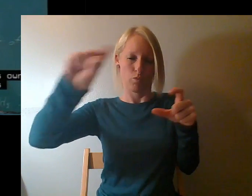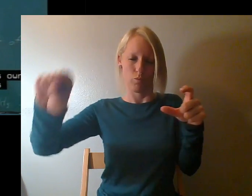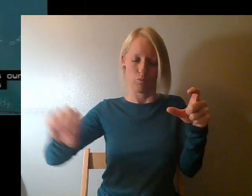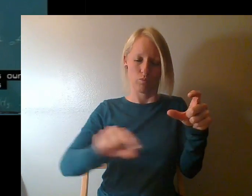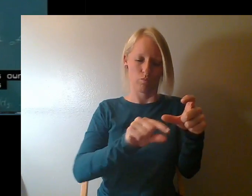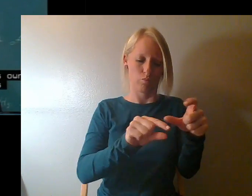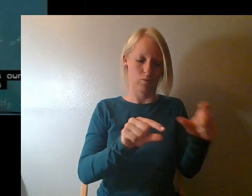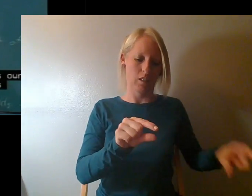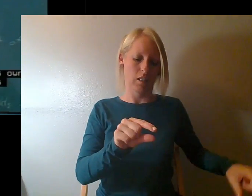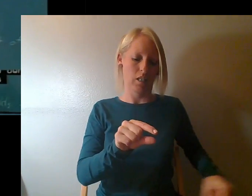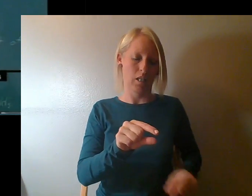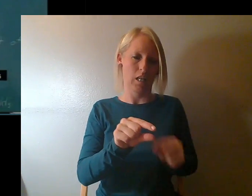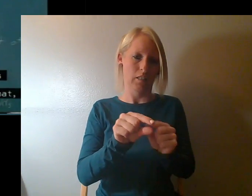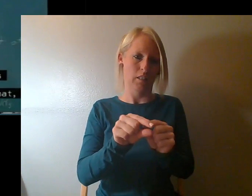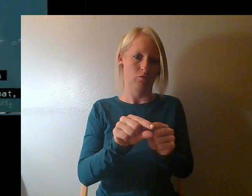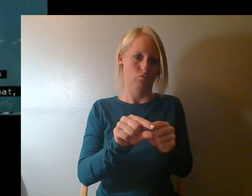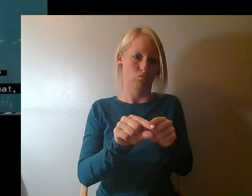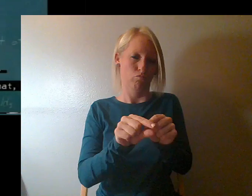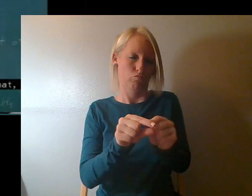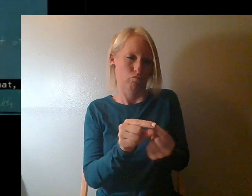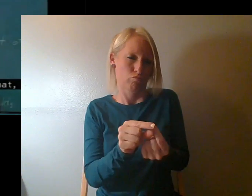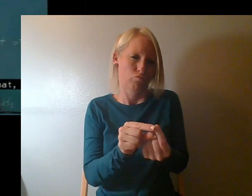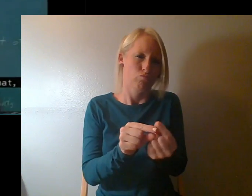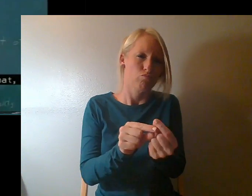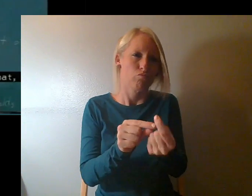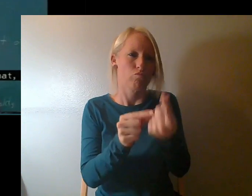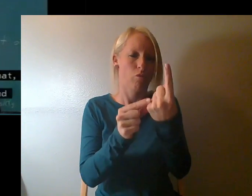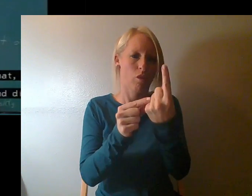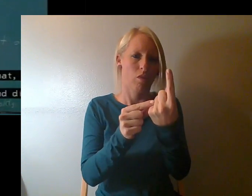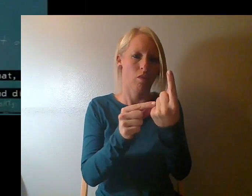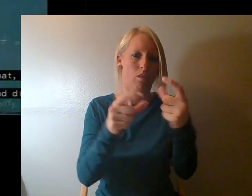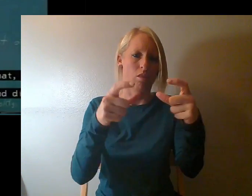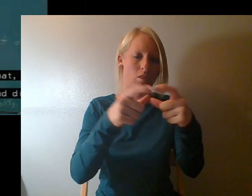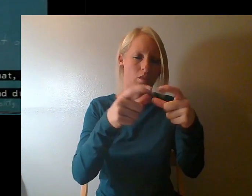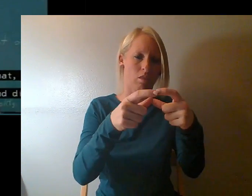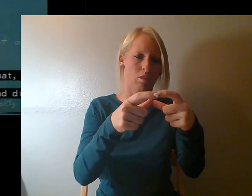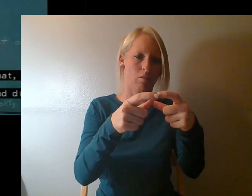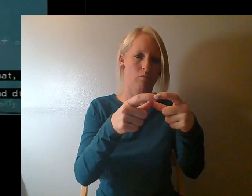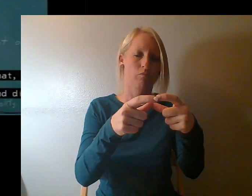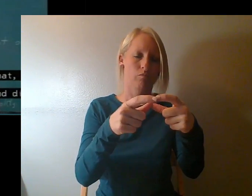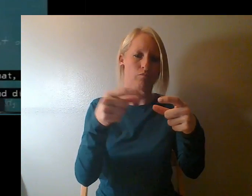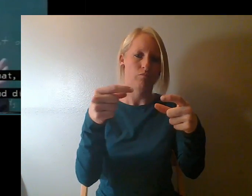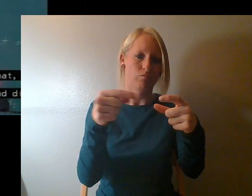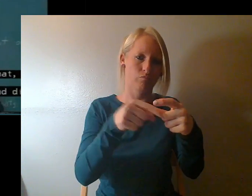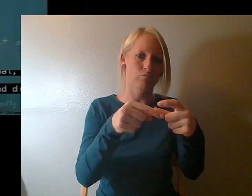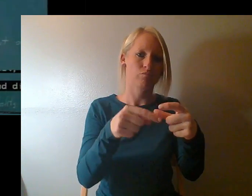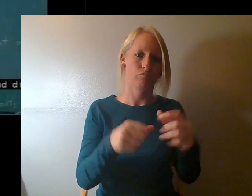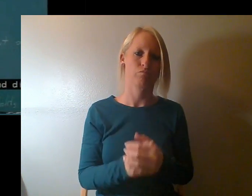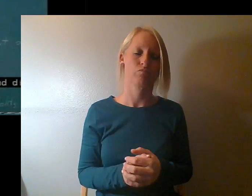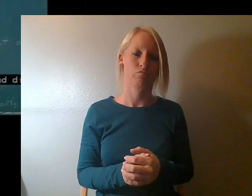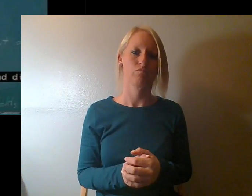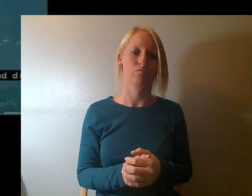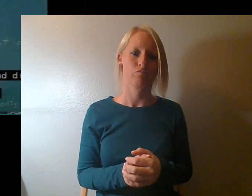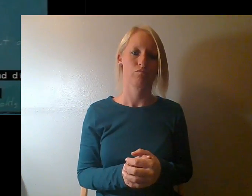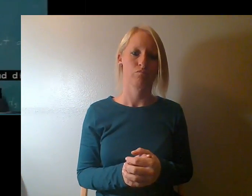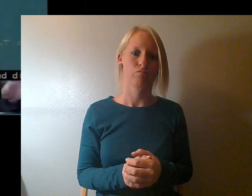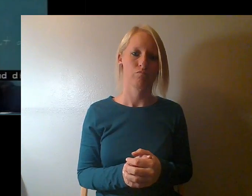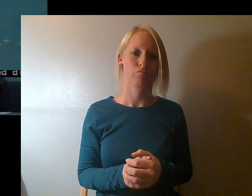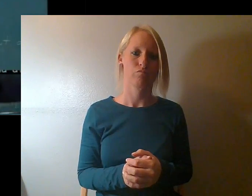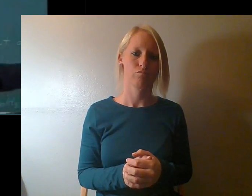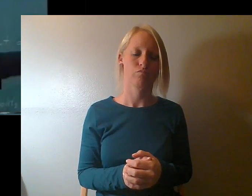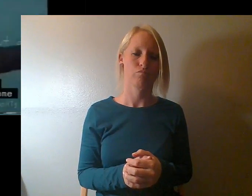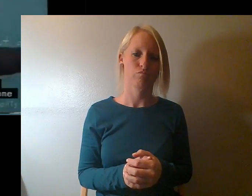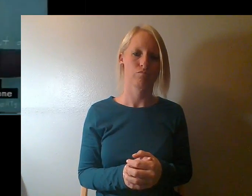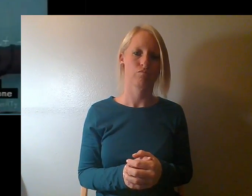cell. And some bacteria can do that also. They can actually attack and drill and burrow their way right through the cell membrane.